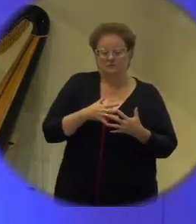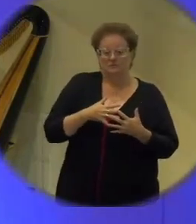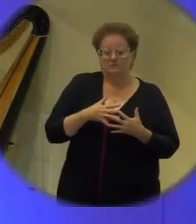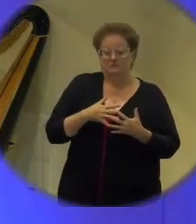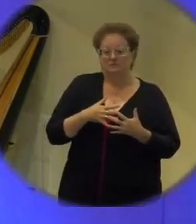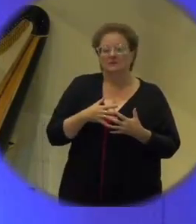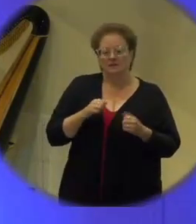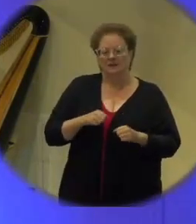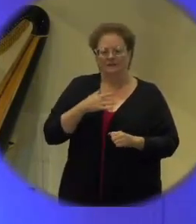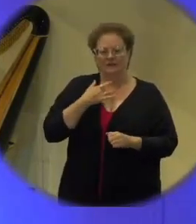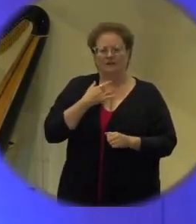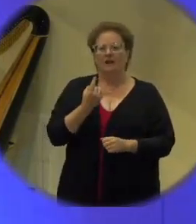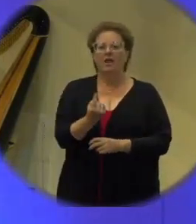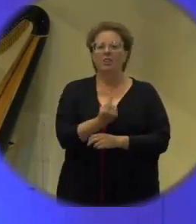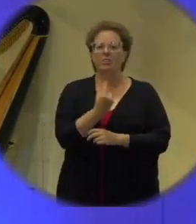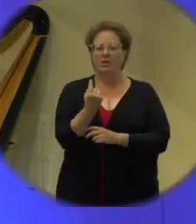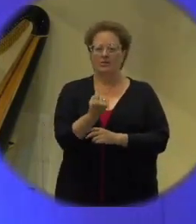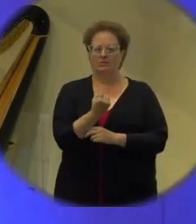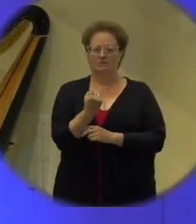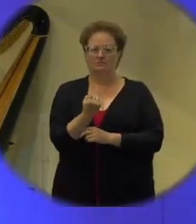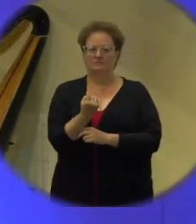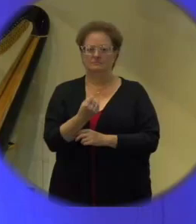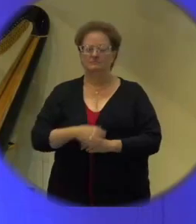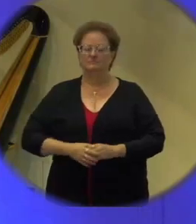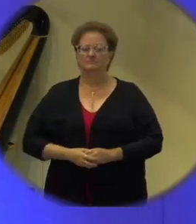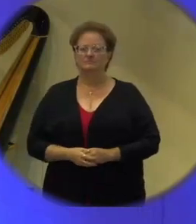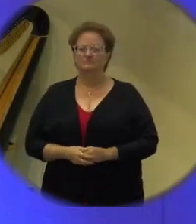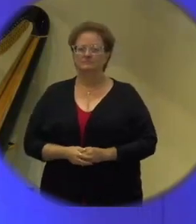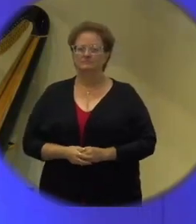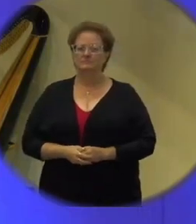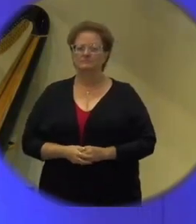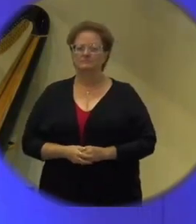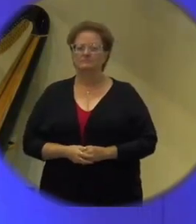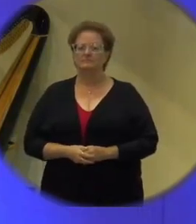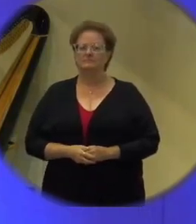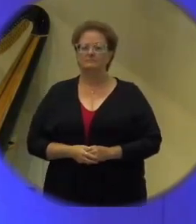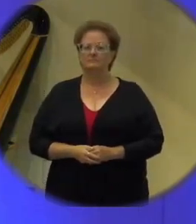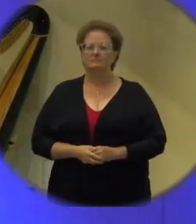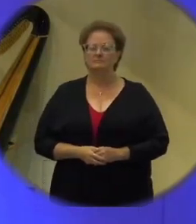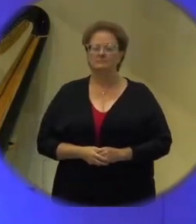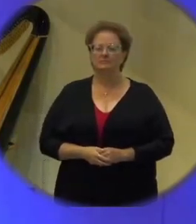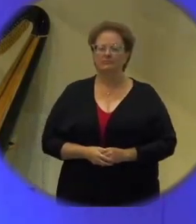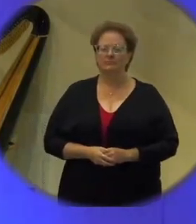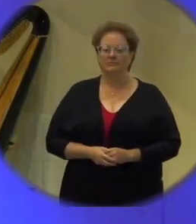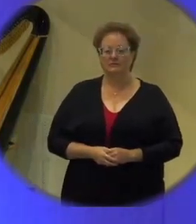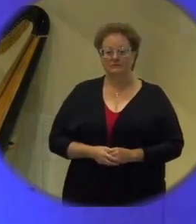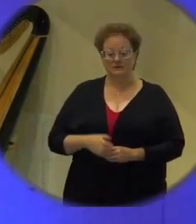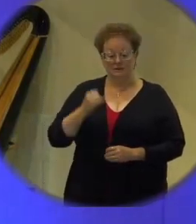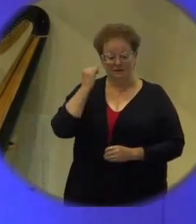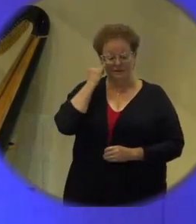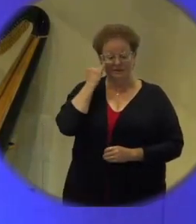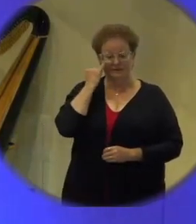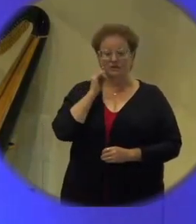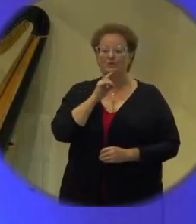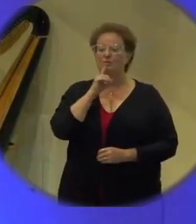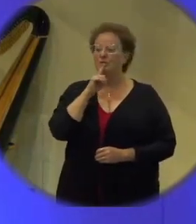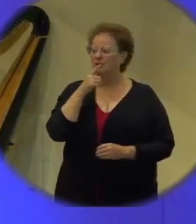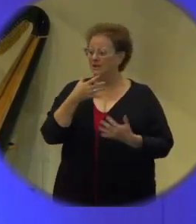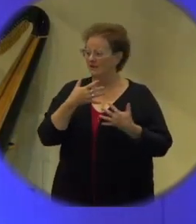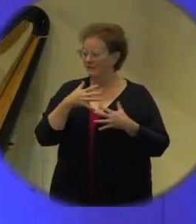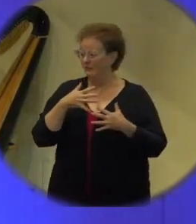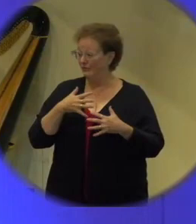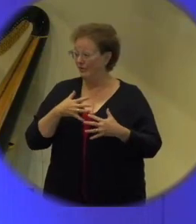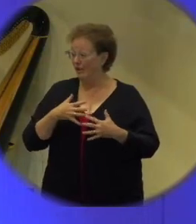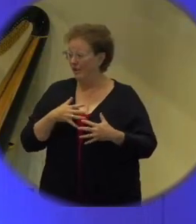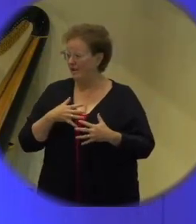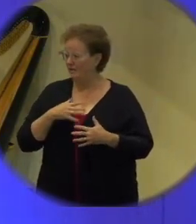very alone. That's why I had the second reading that I wanted you to hear. And that's where Paul says, look, if you're really, really afraid, and I don't know